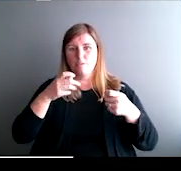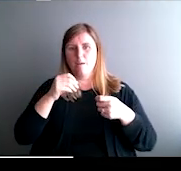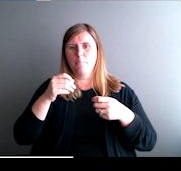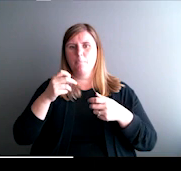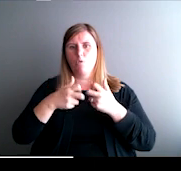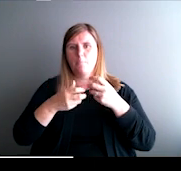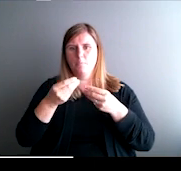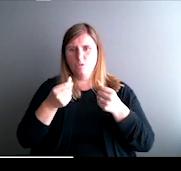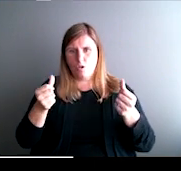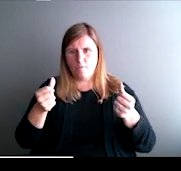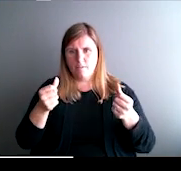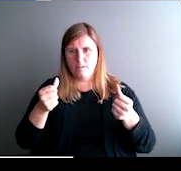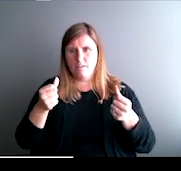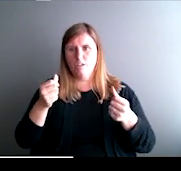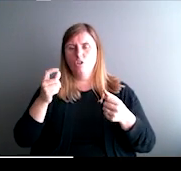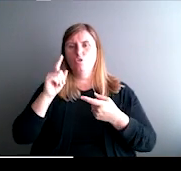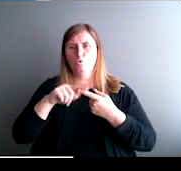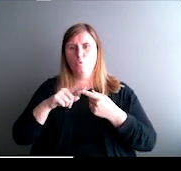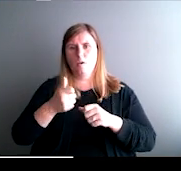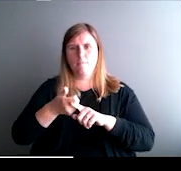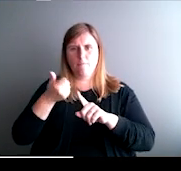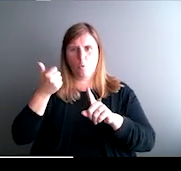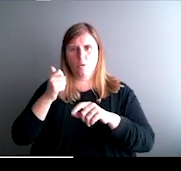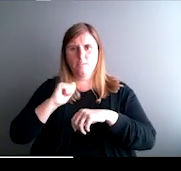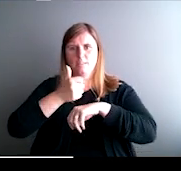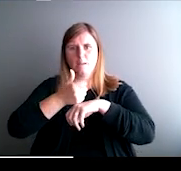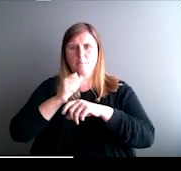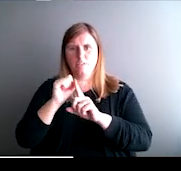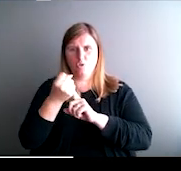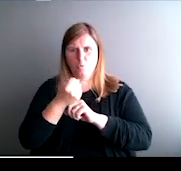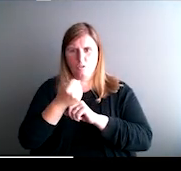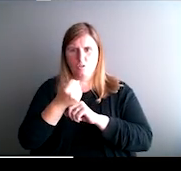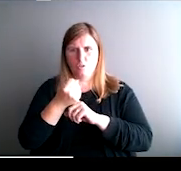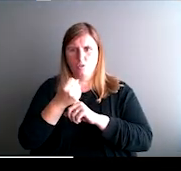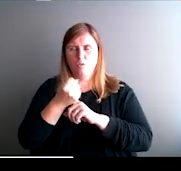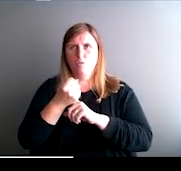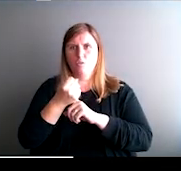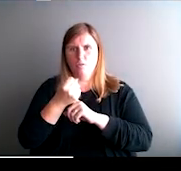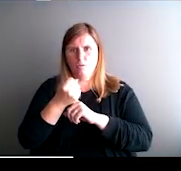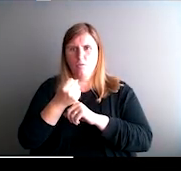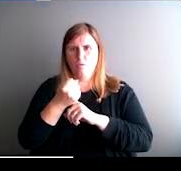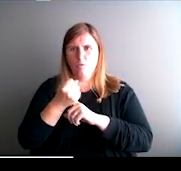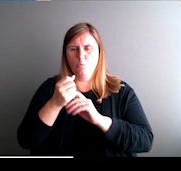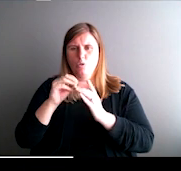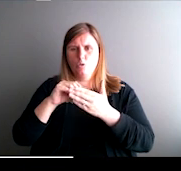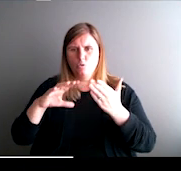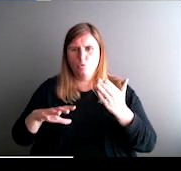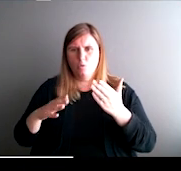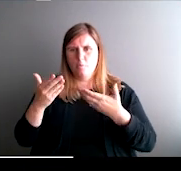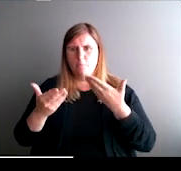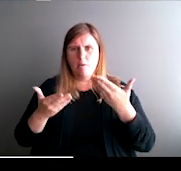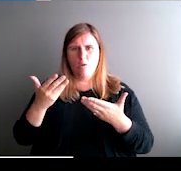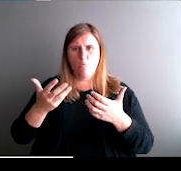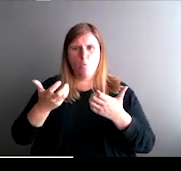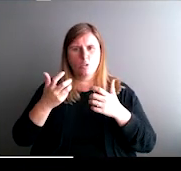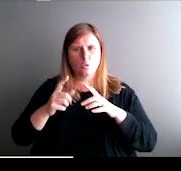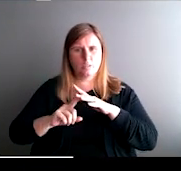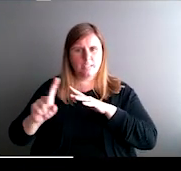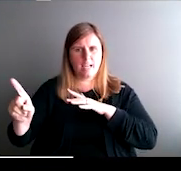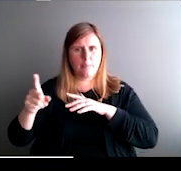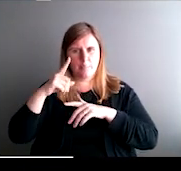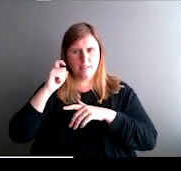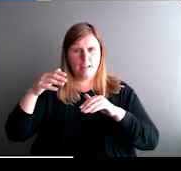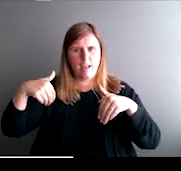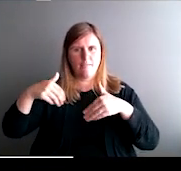problem solving in order to avoid setting up situations where the student might want to escape because they